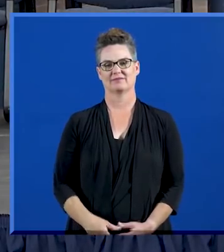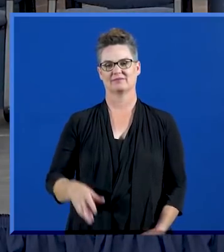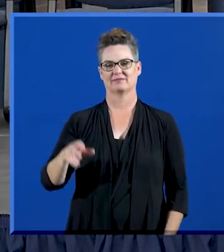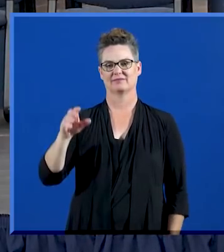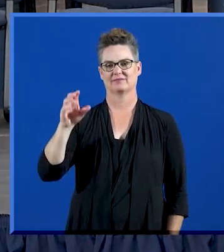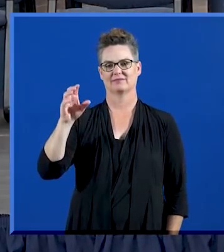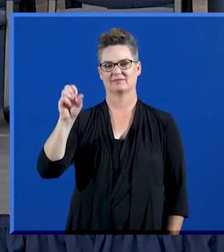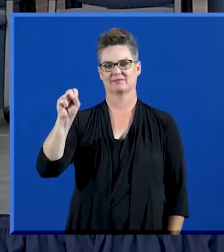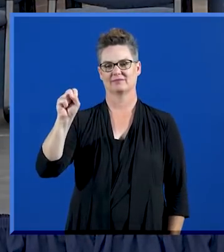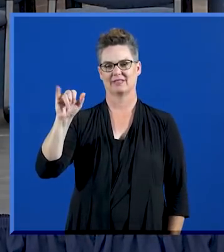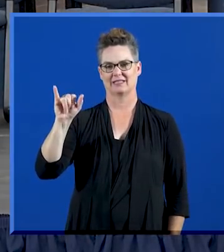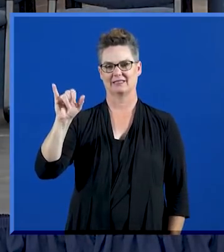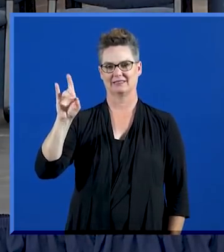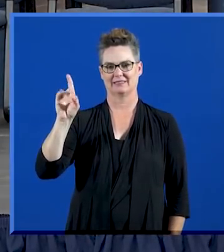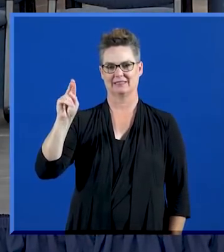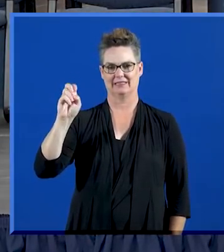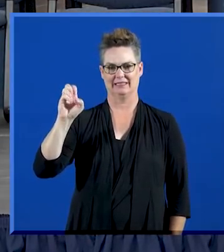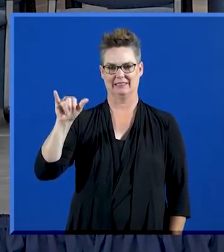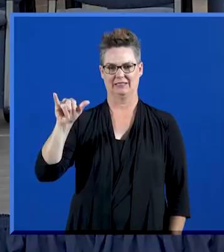Sydney Borja.